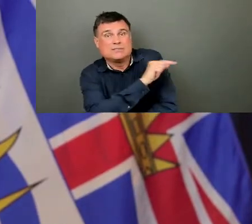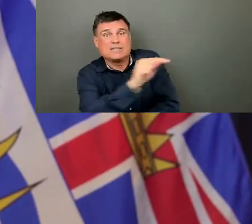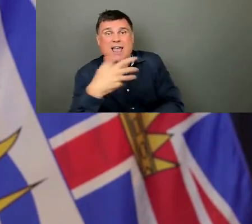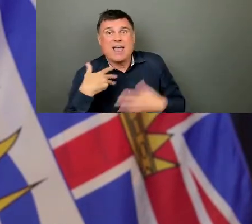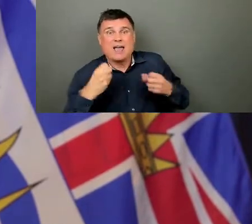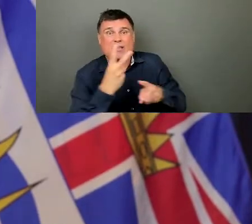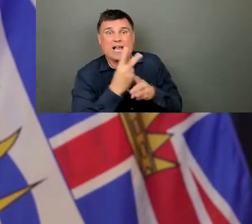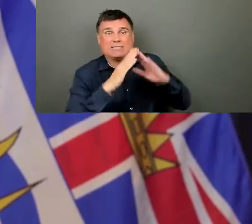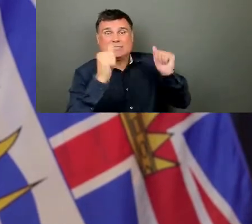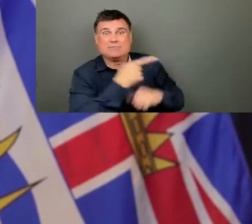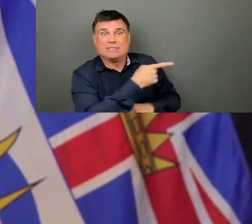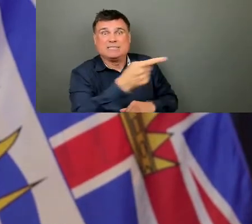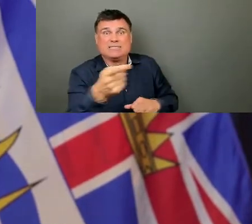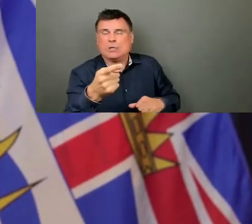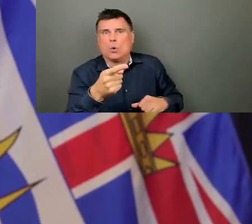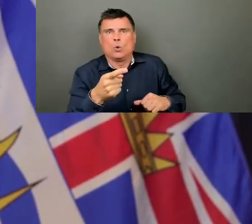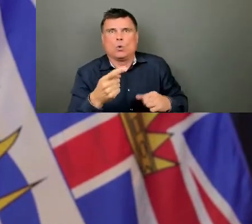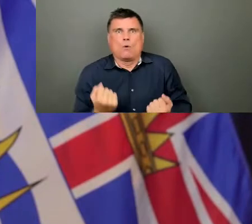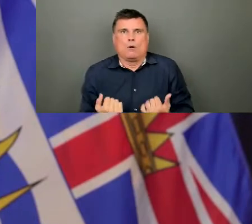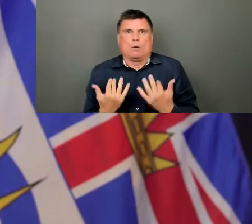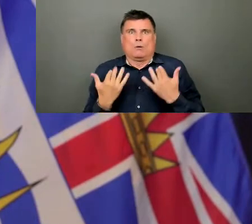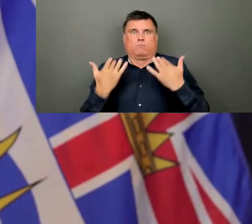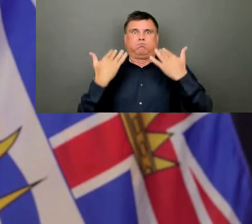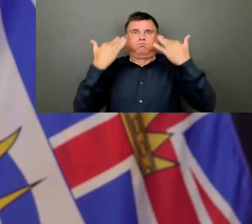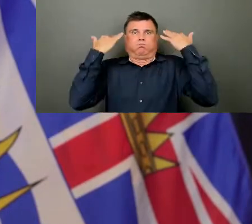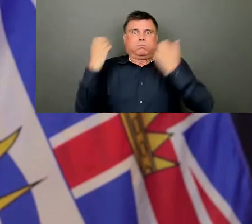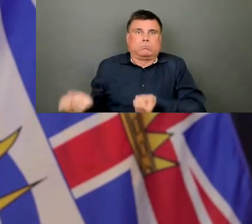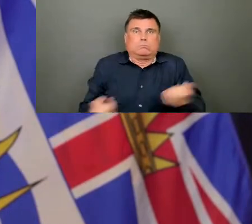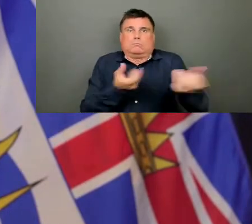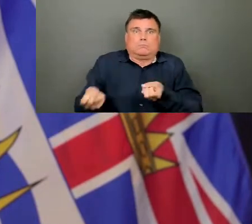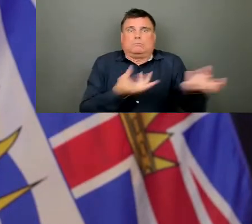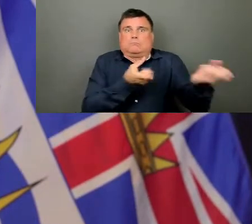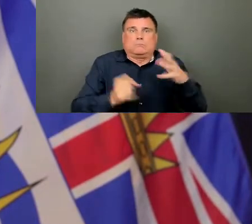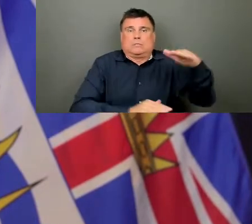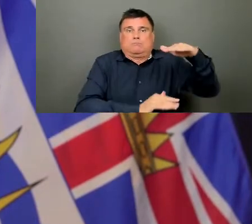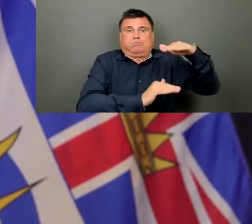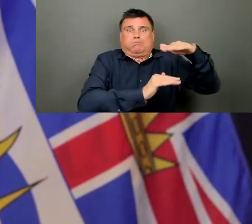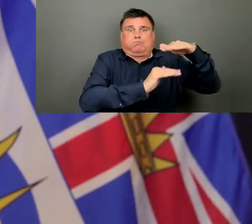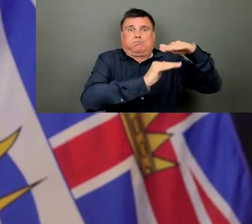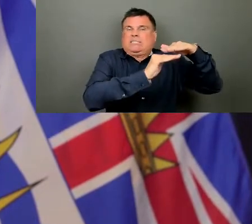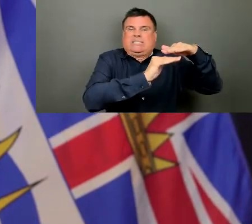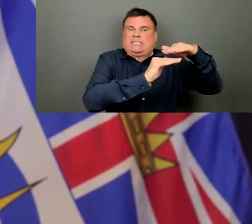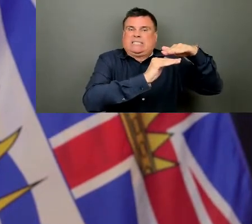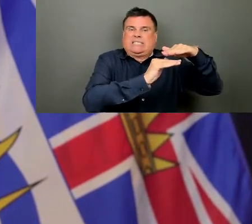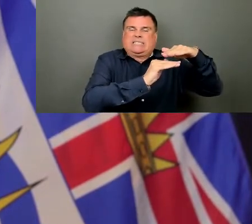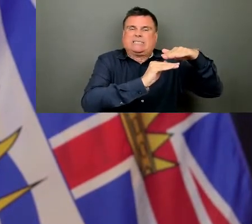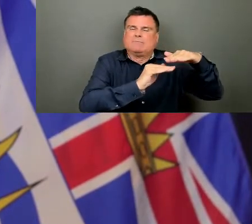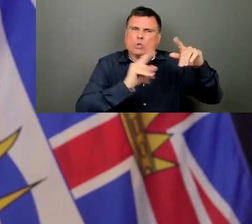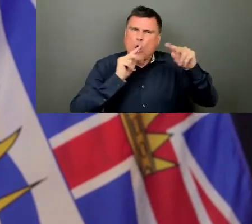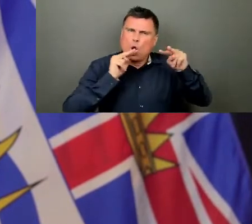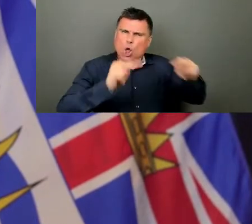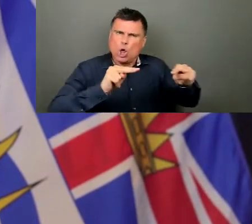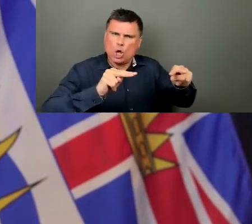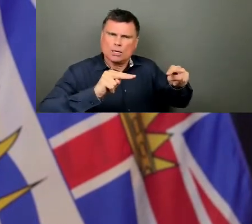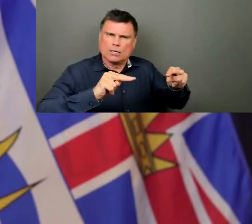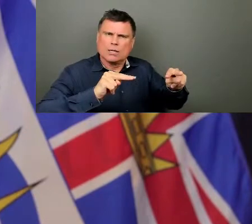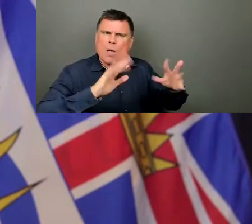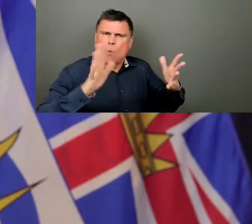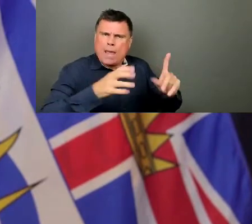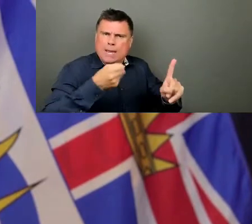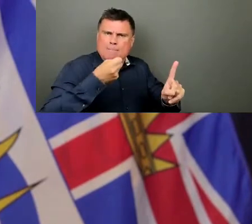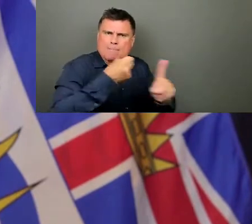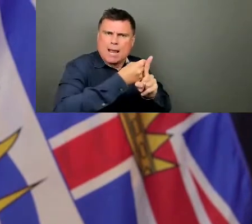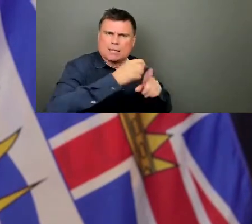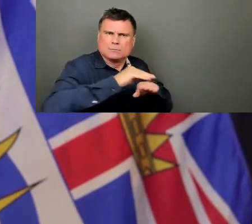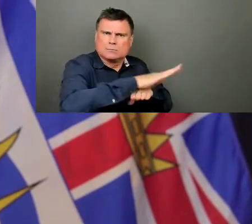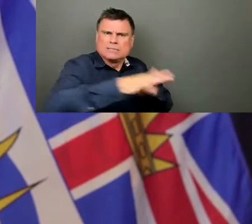and absolutely, we have been watching and we know how important it is to prevent infection in everybody. But this